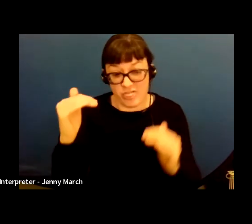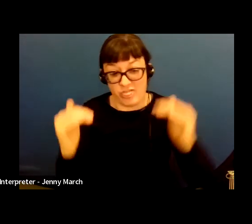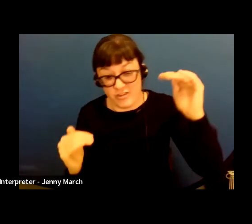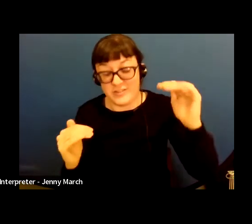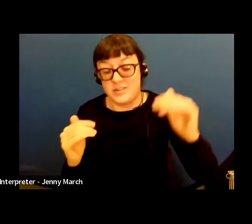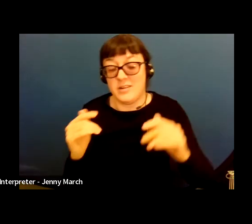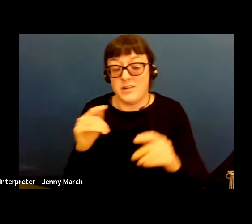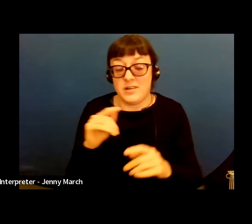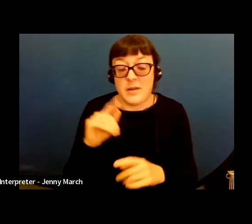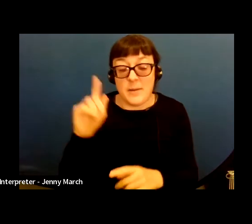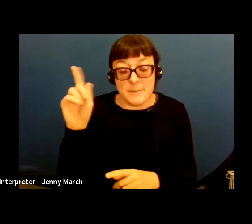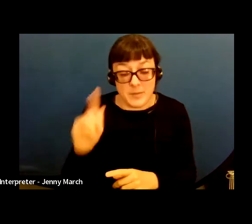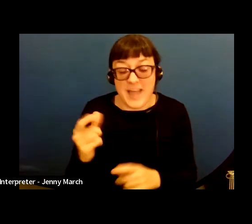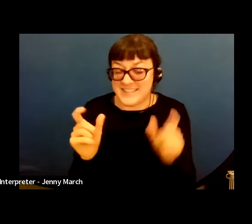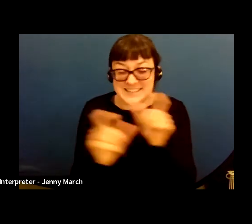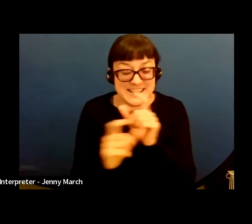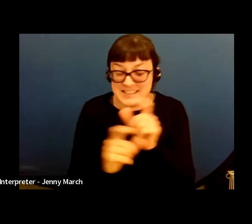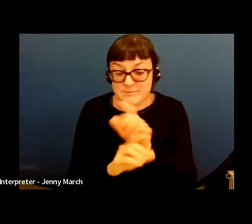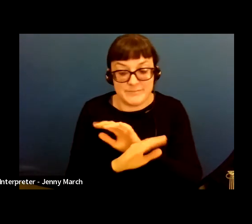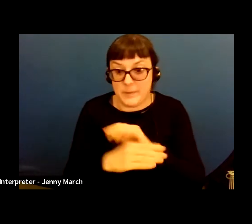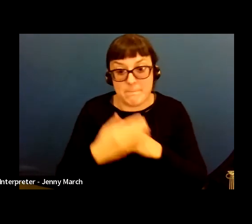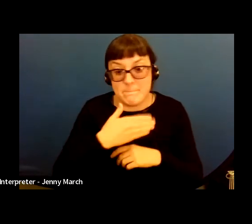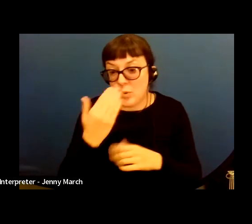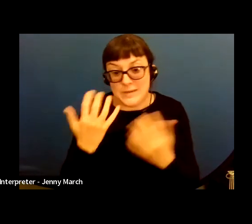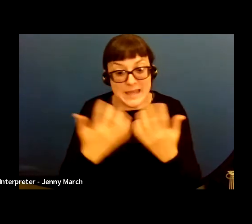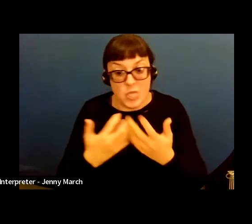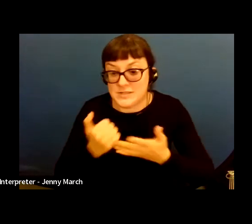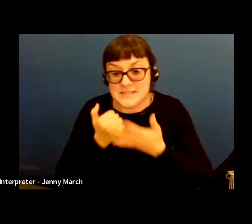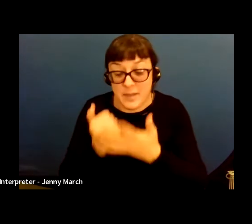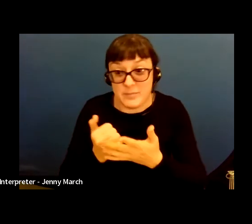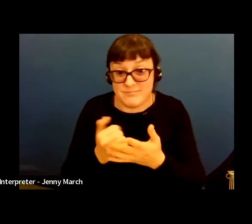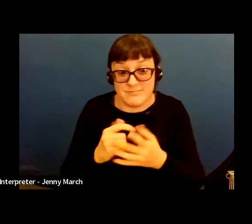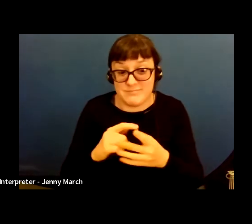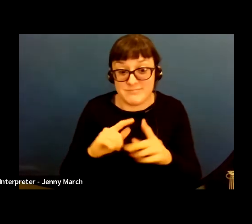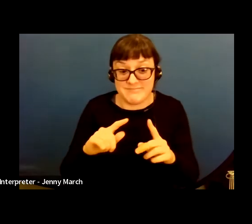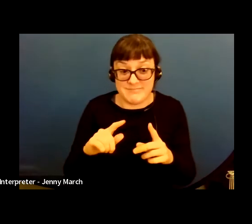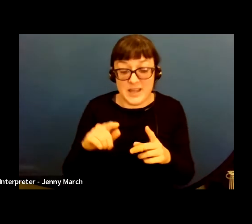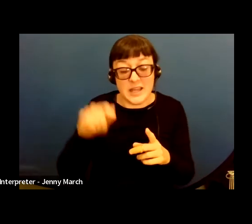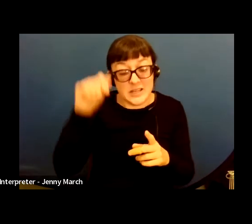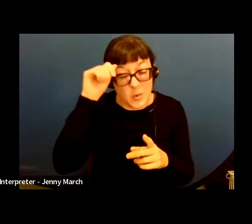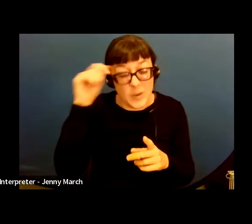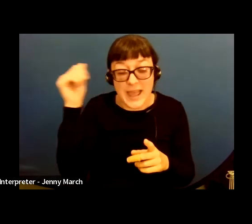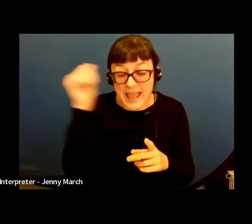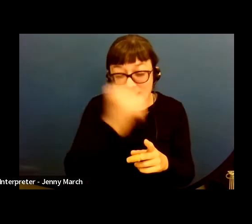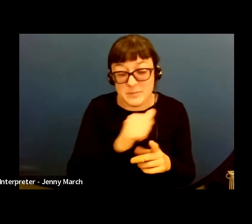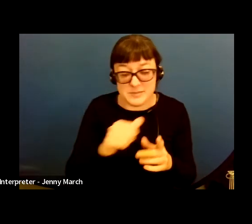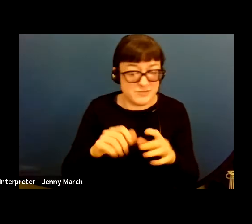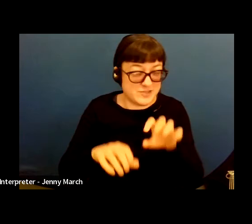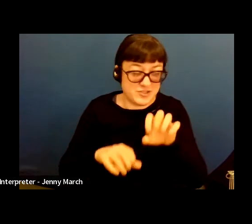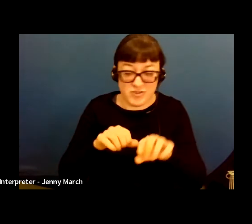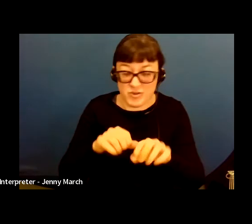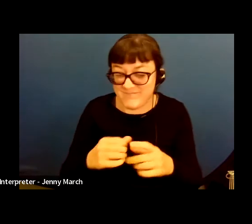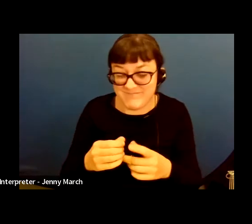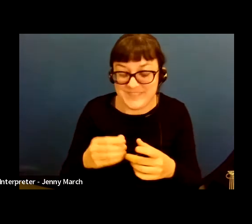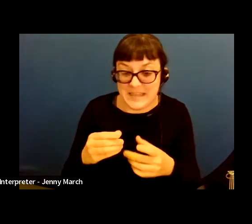technology to people who have dyslexia to be able to learn. I know that even within academia, we struggle to get the equipment and the software